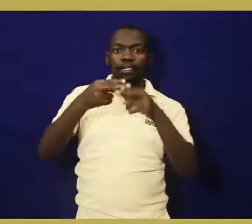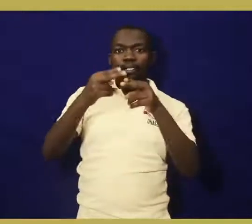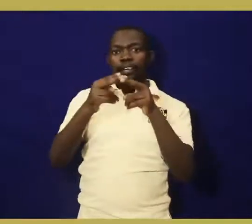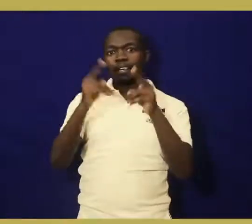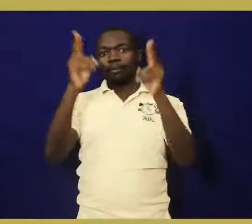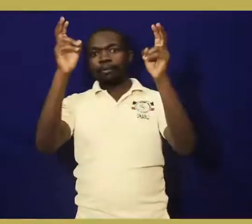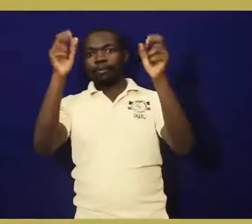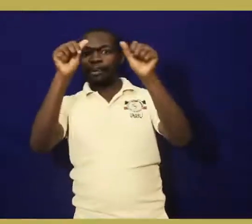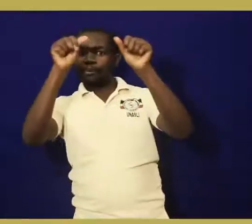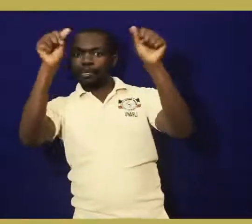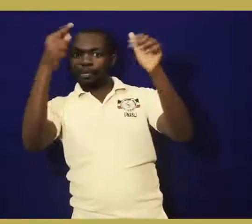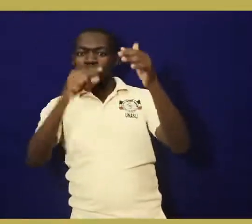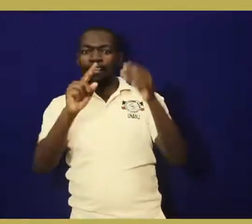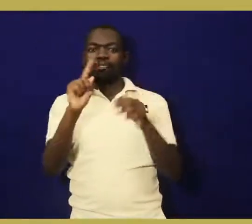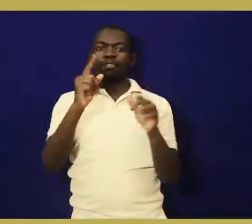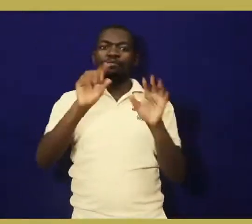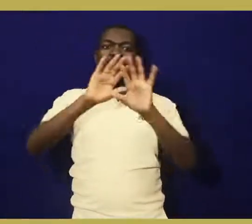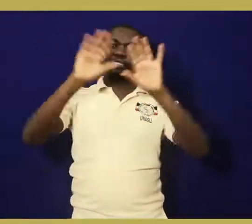World War.